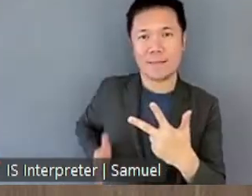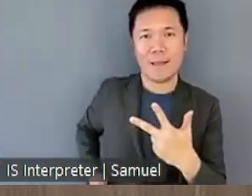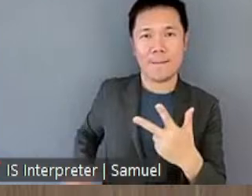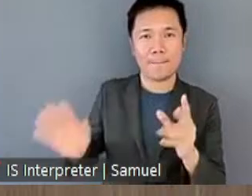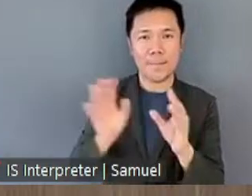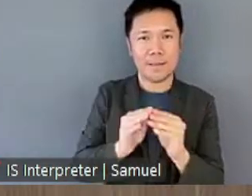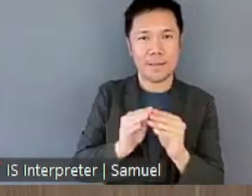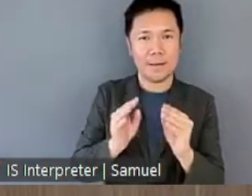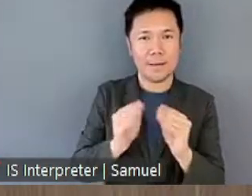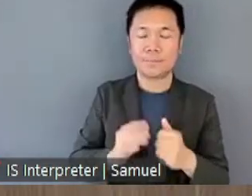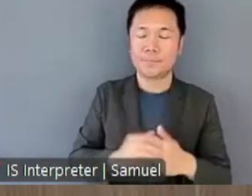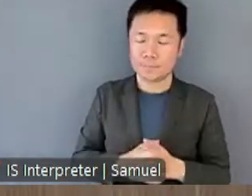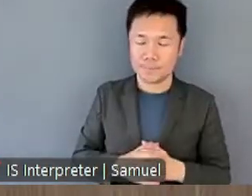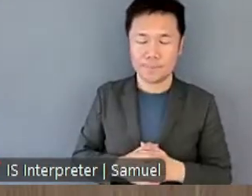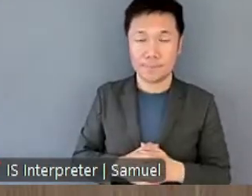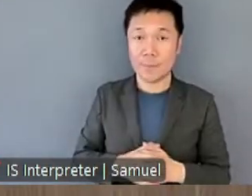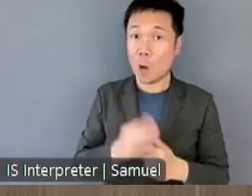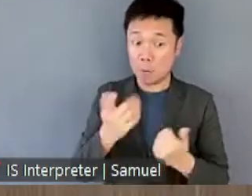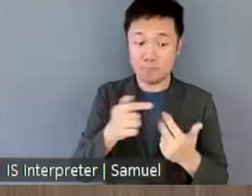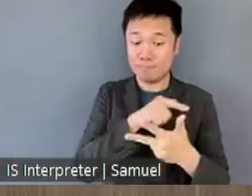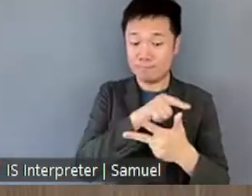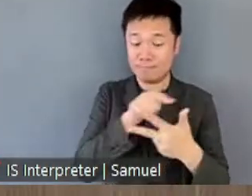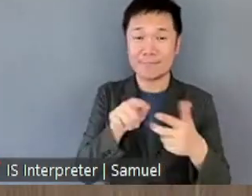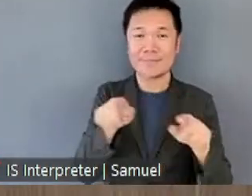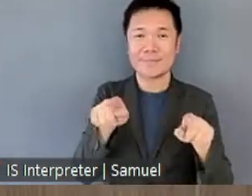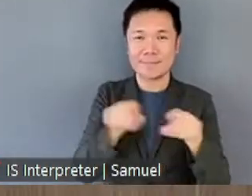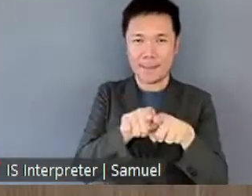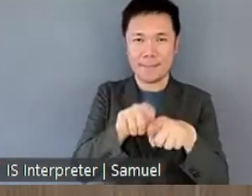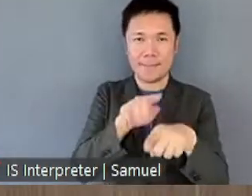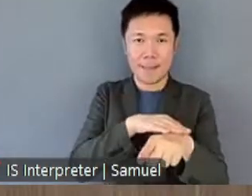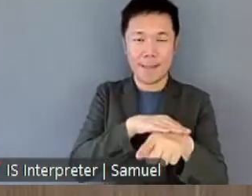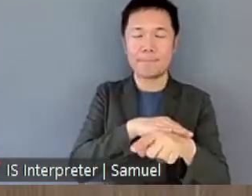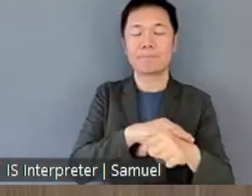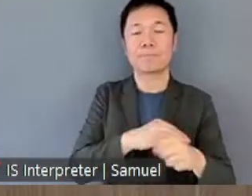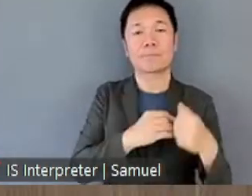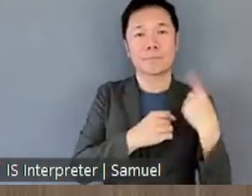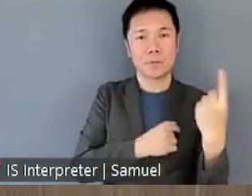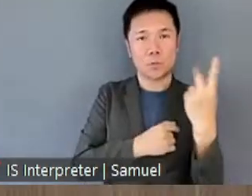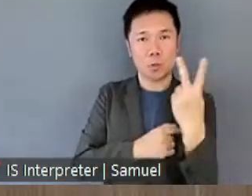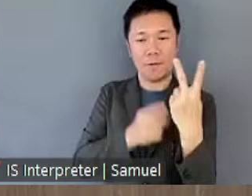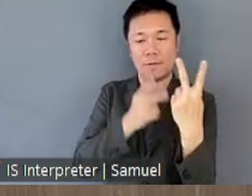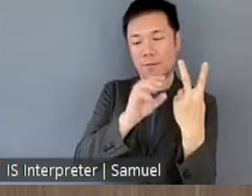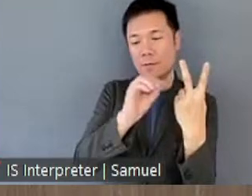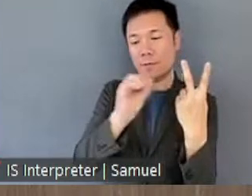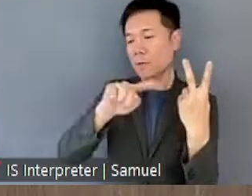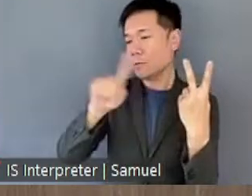and they will be running in parallel from 12